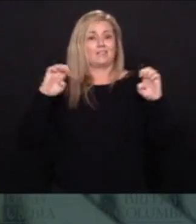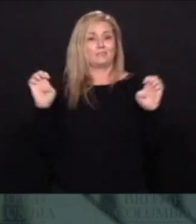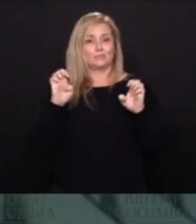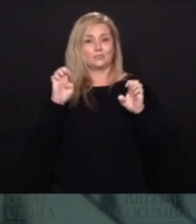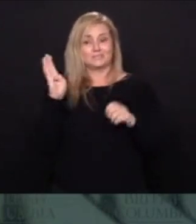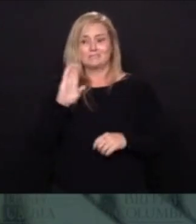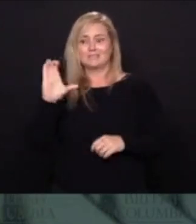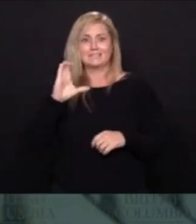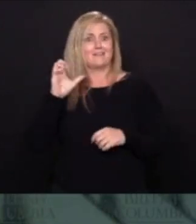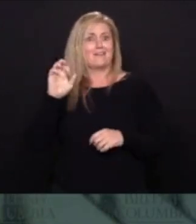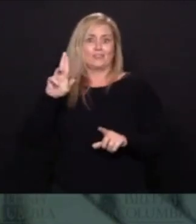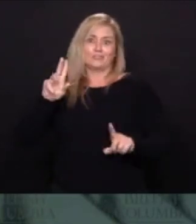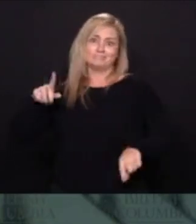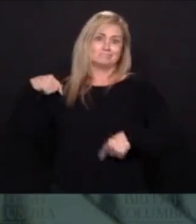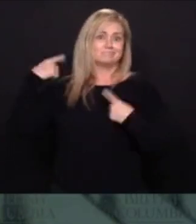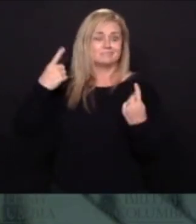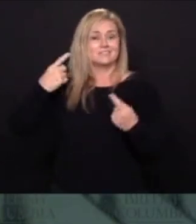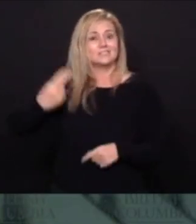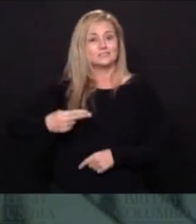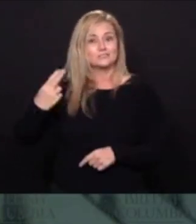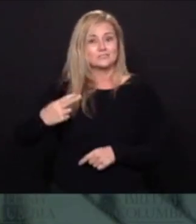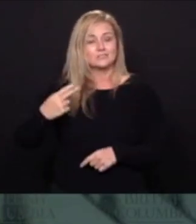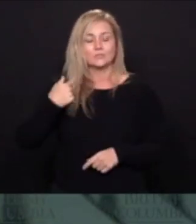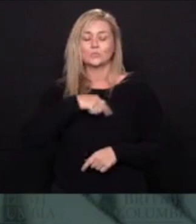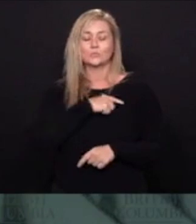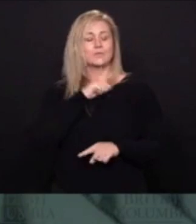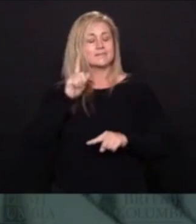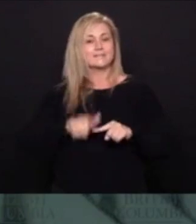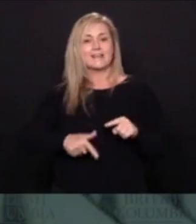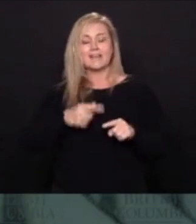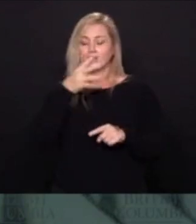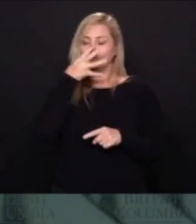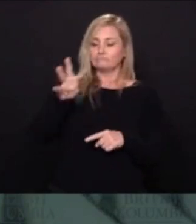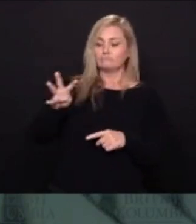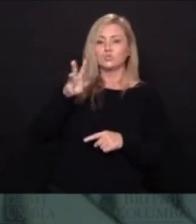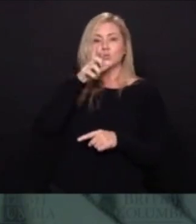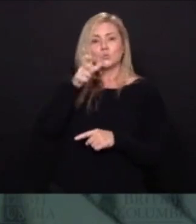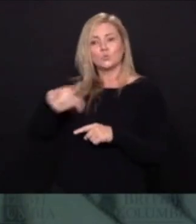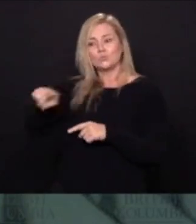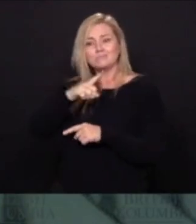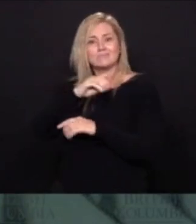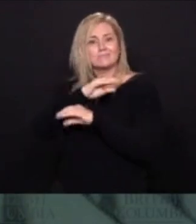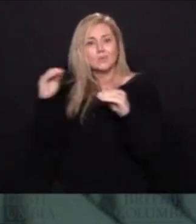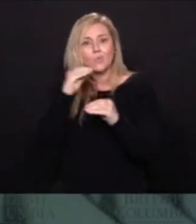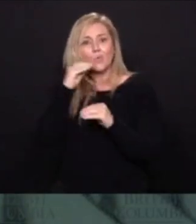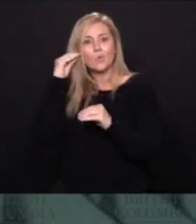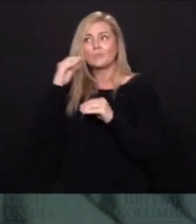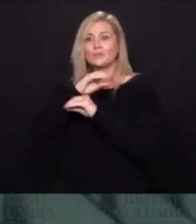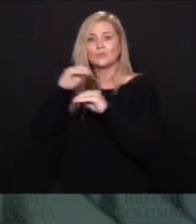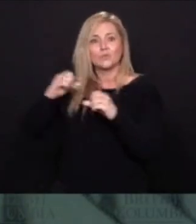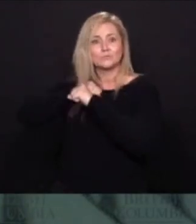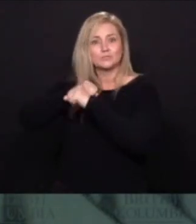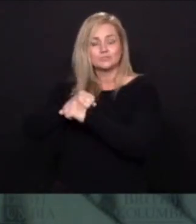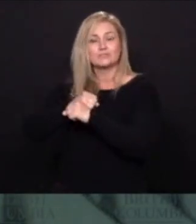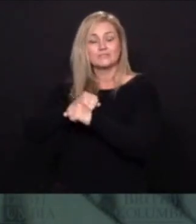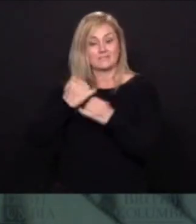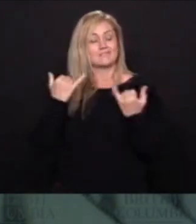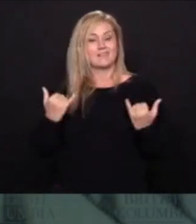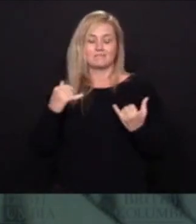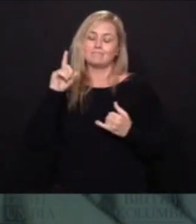has ever faced, and we cannot leave our most vulnerable behind. The time to act is